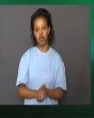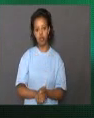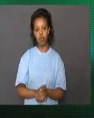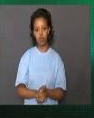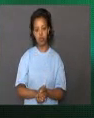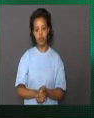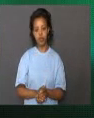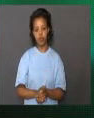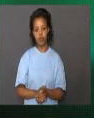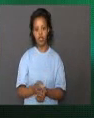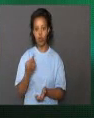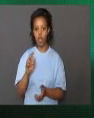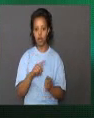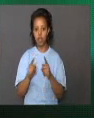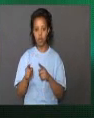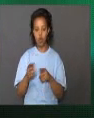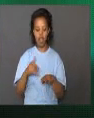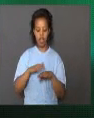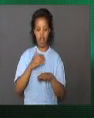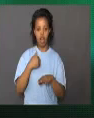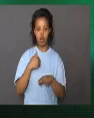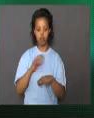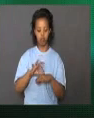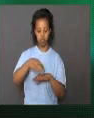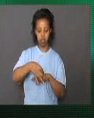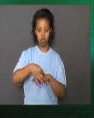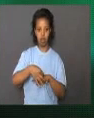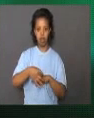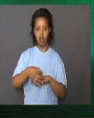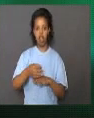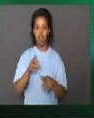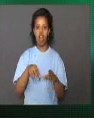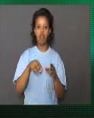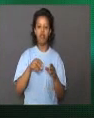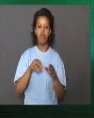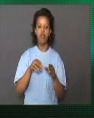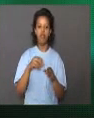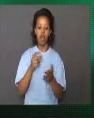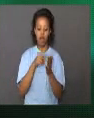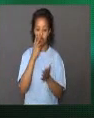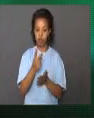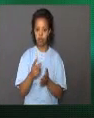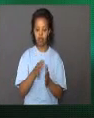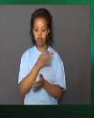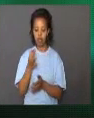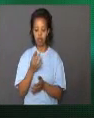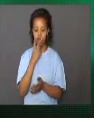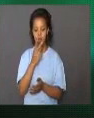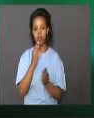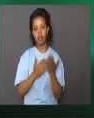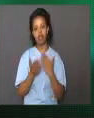function to remove the overlaying structures of a specimen to view specific